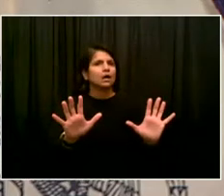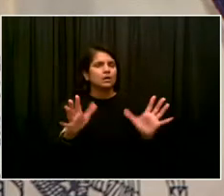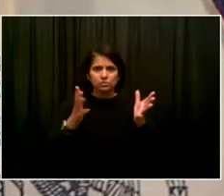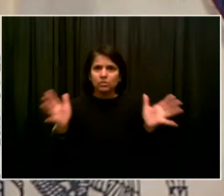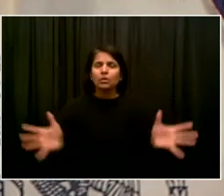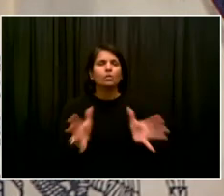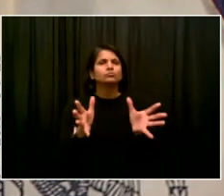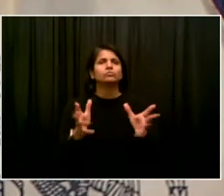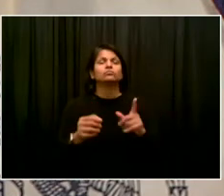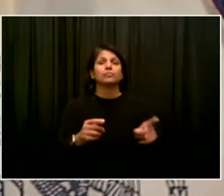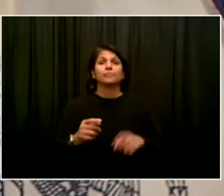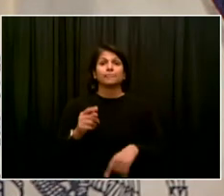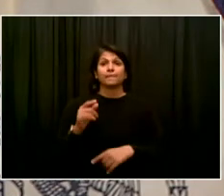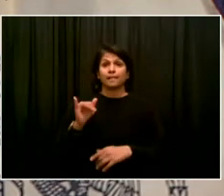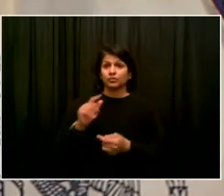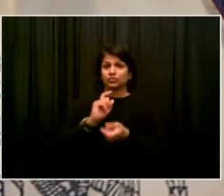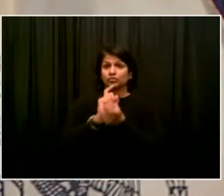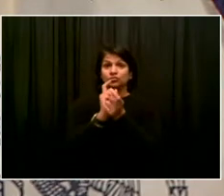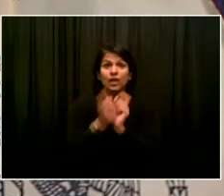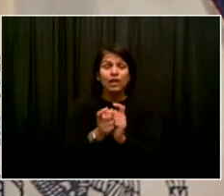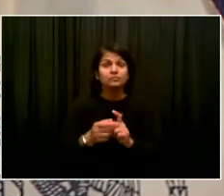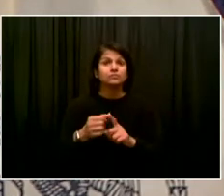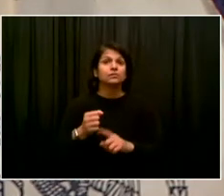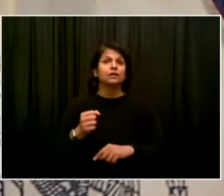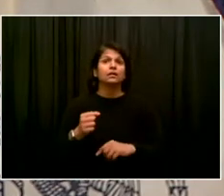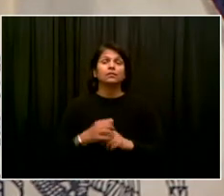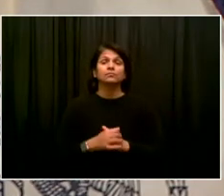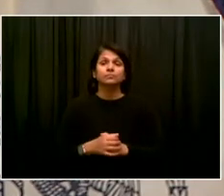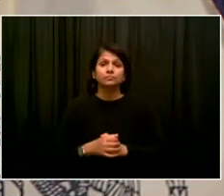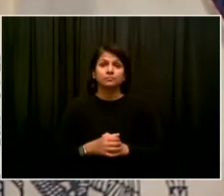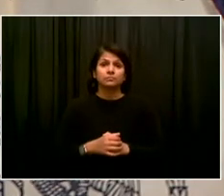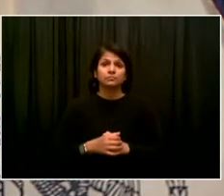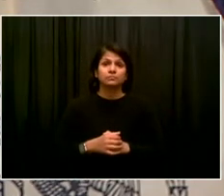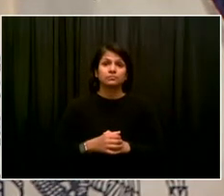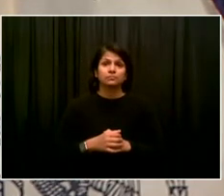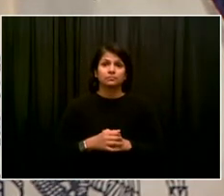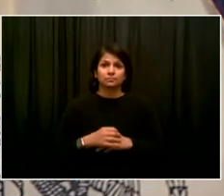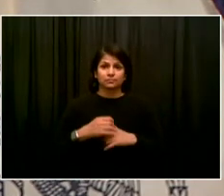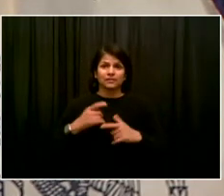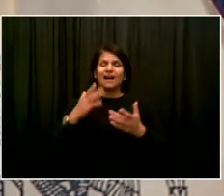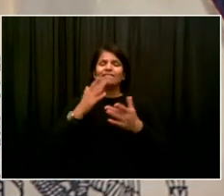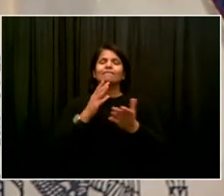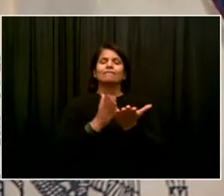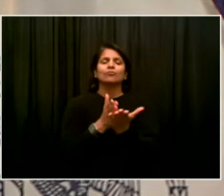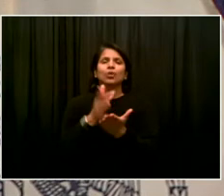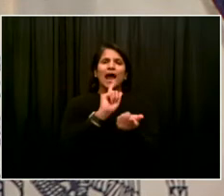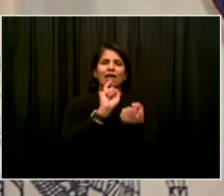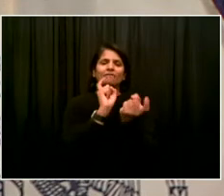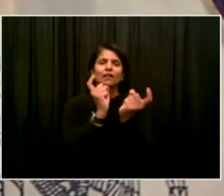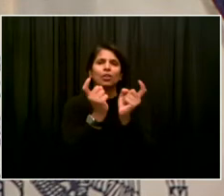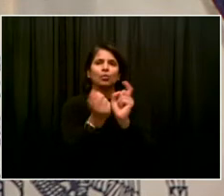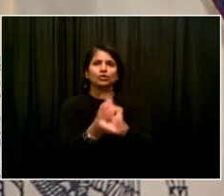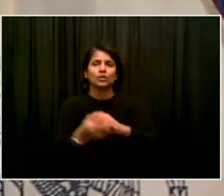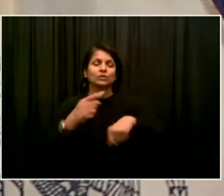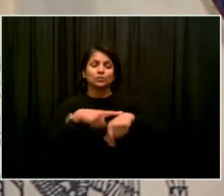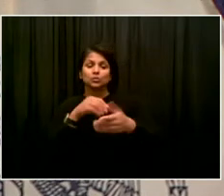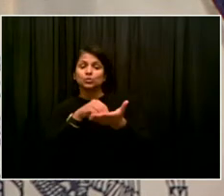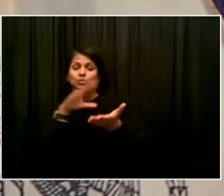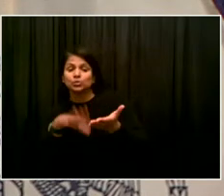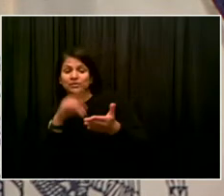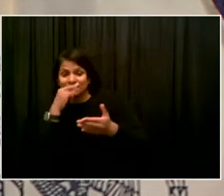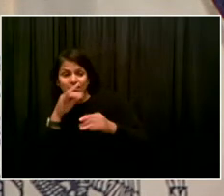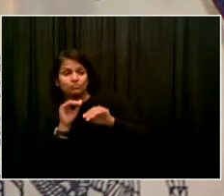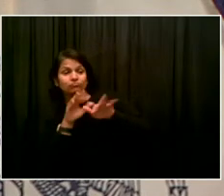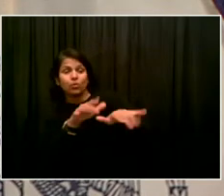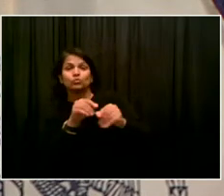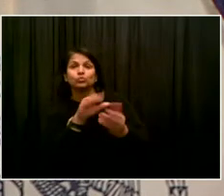different evolutions in how many kids are enrolled in school in any given year. But no, the striking thing to me has